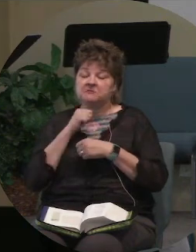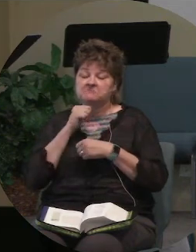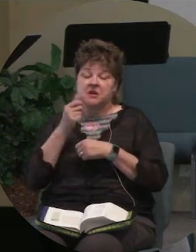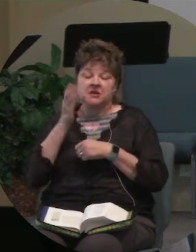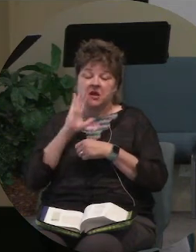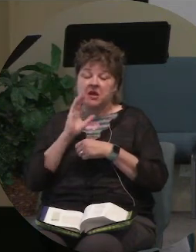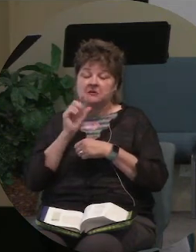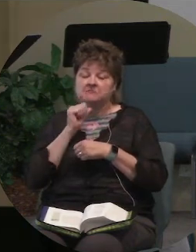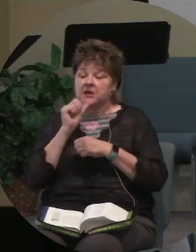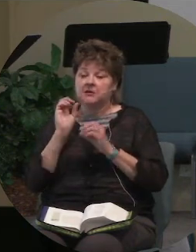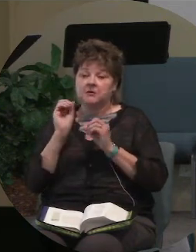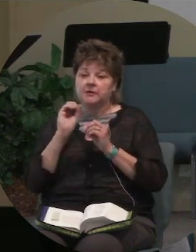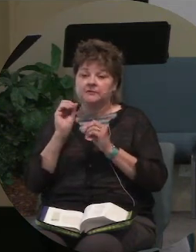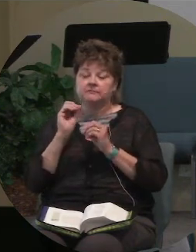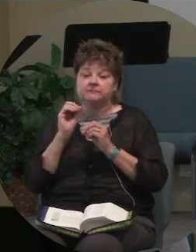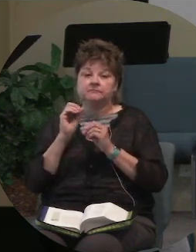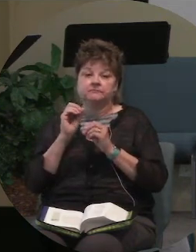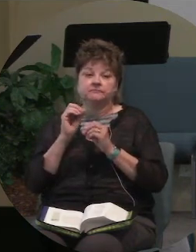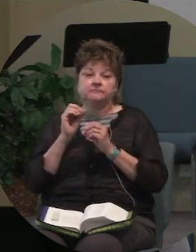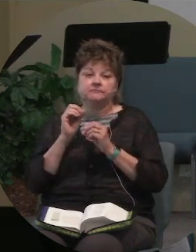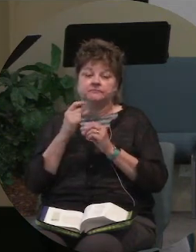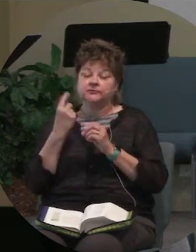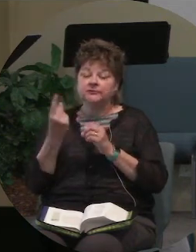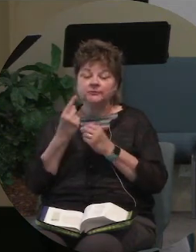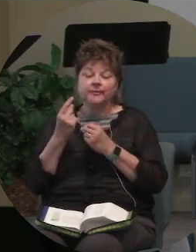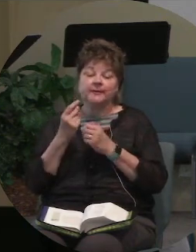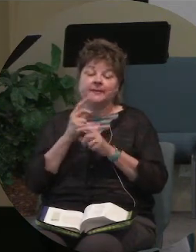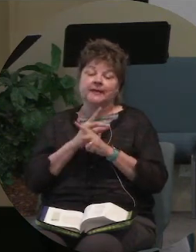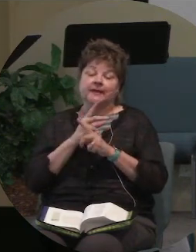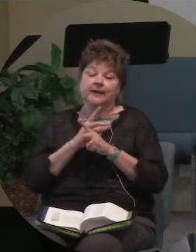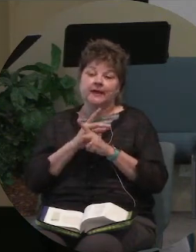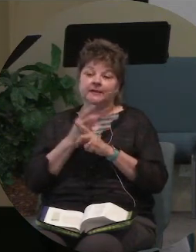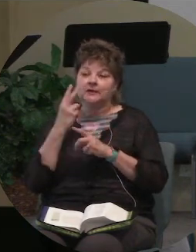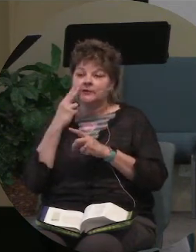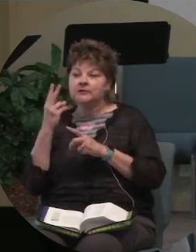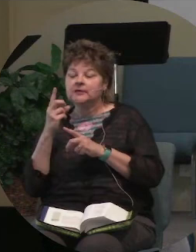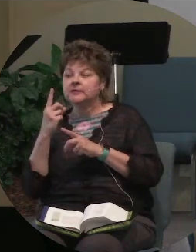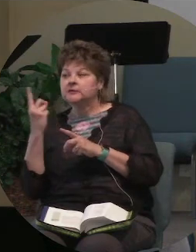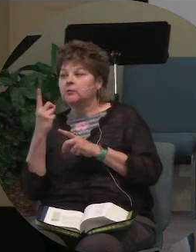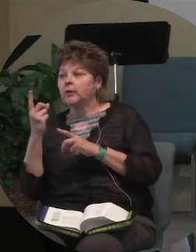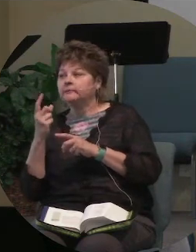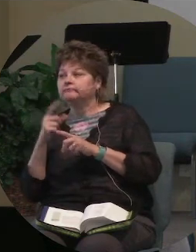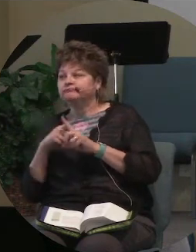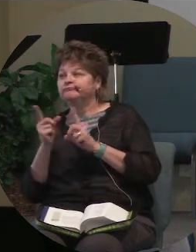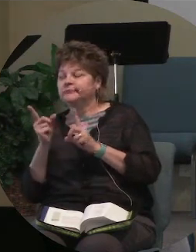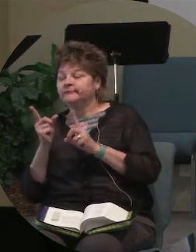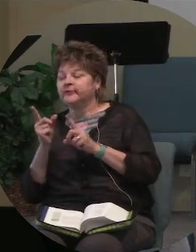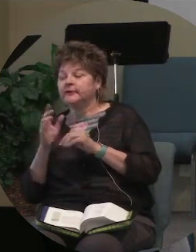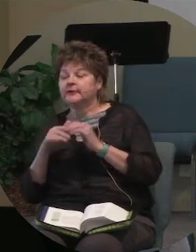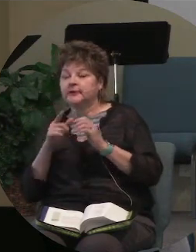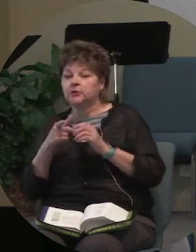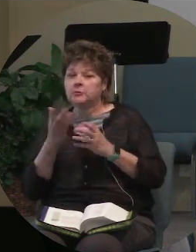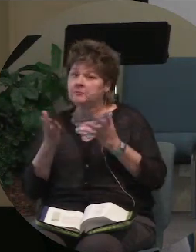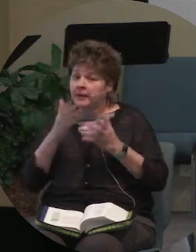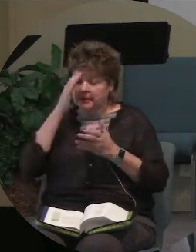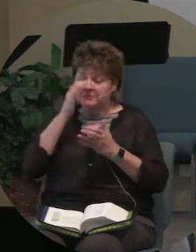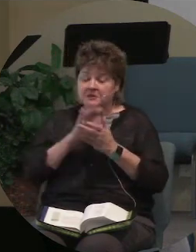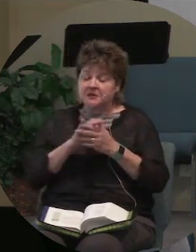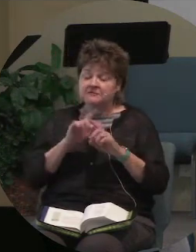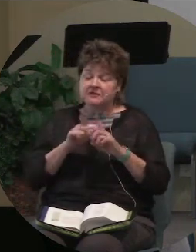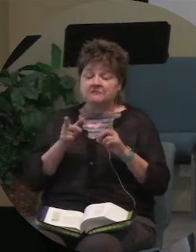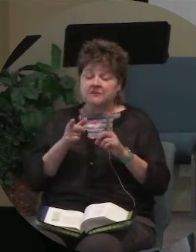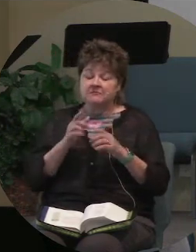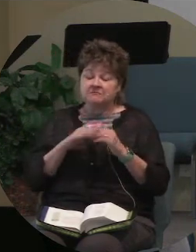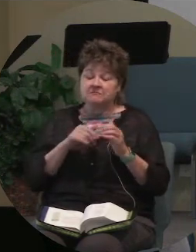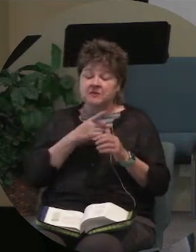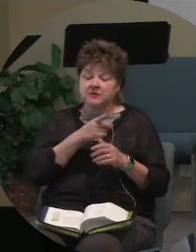simply by being kind. Or that you see someone who's different than you, that might believe differently than you do.